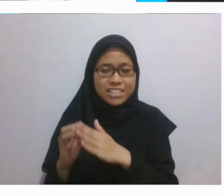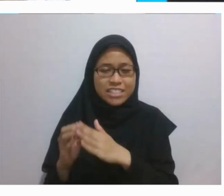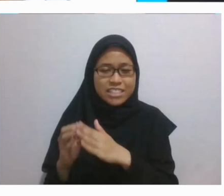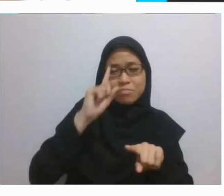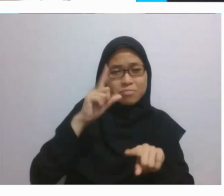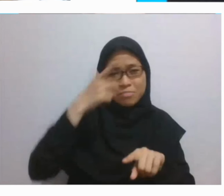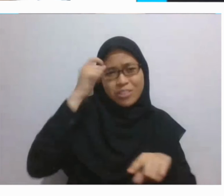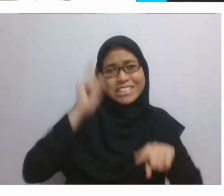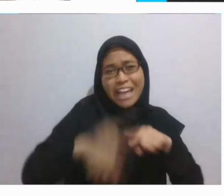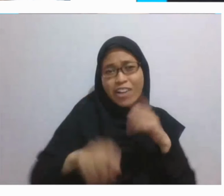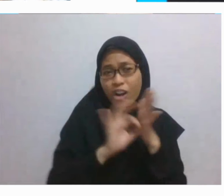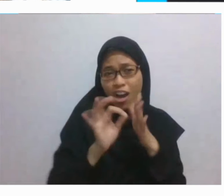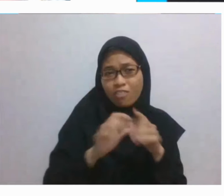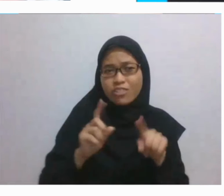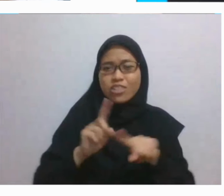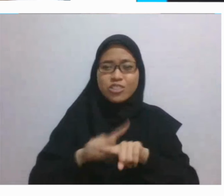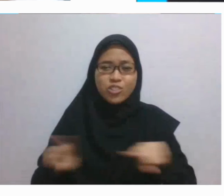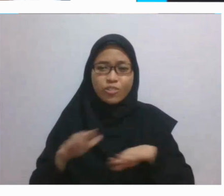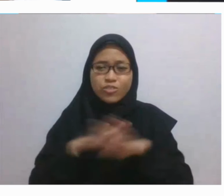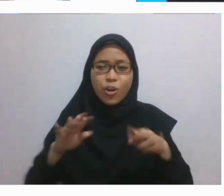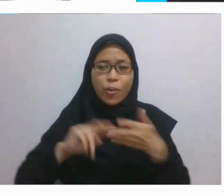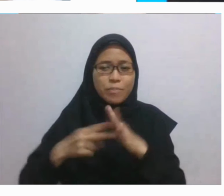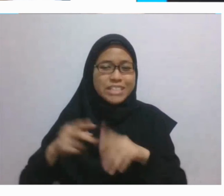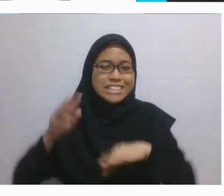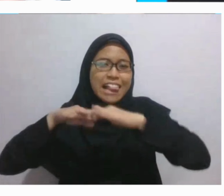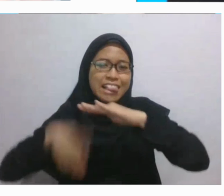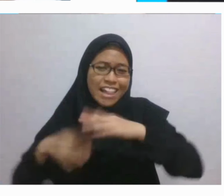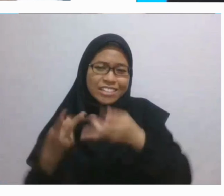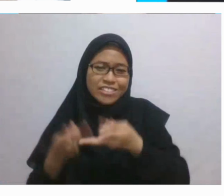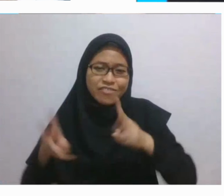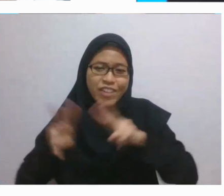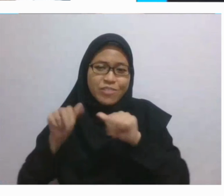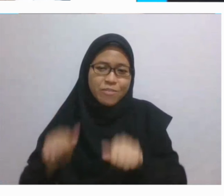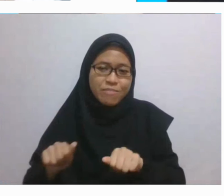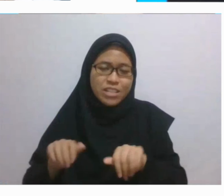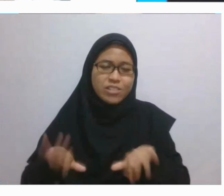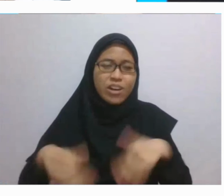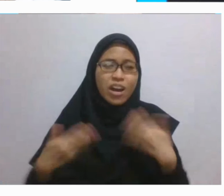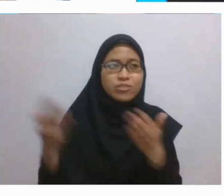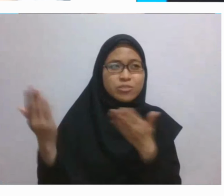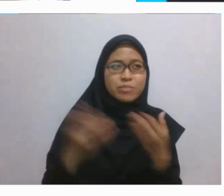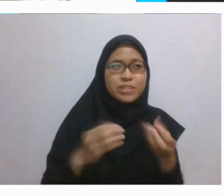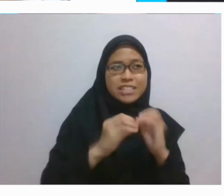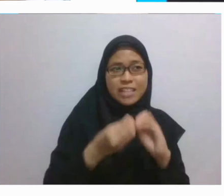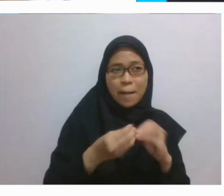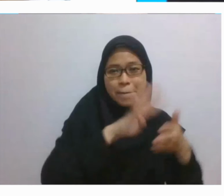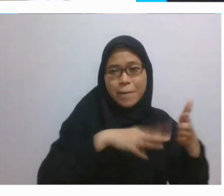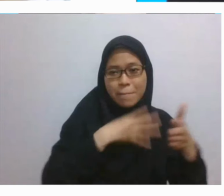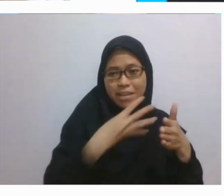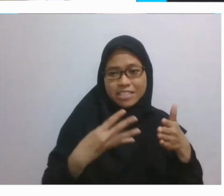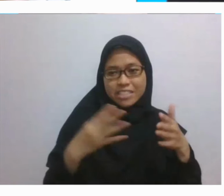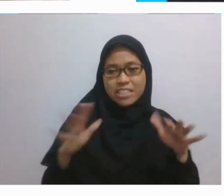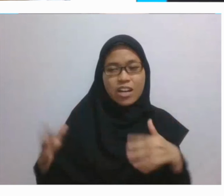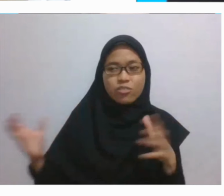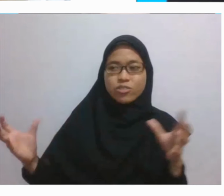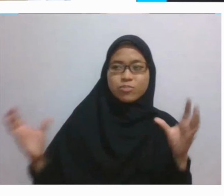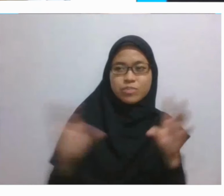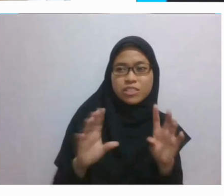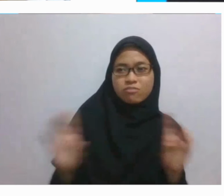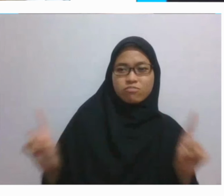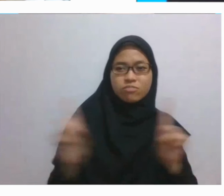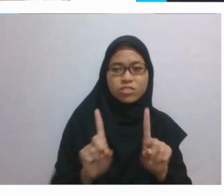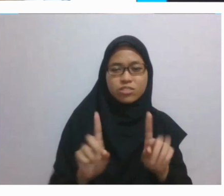valuable. So it's, how do we bring the numbers, the metrics, alongside a sense of what collectively we decide we want